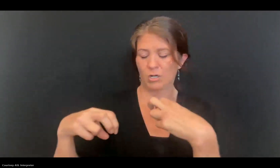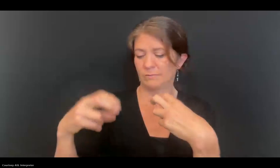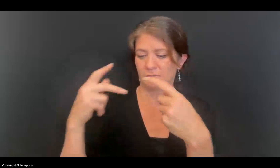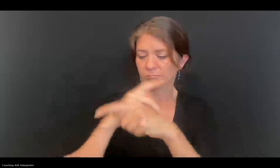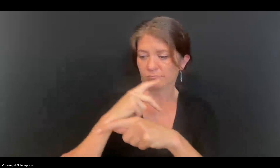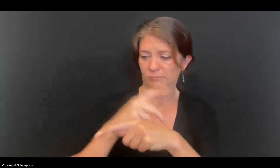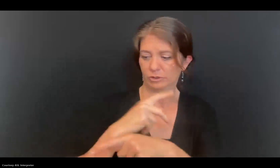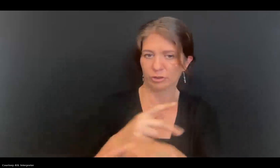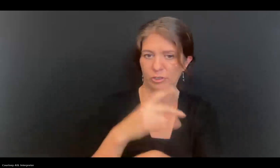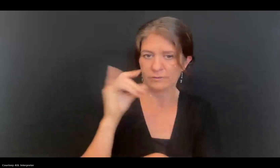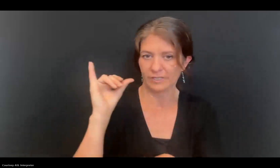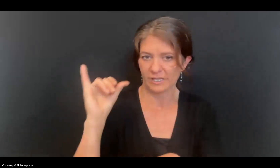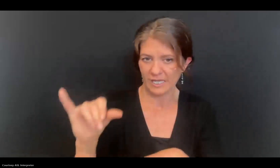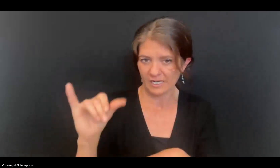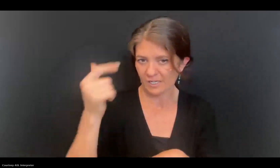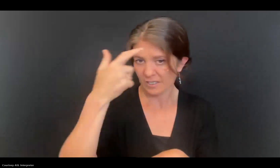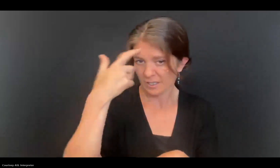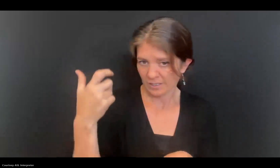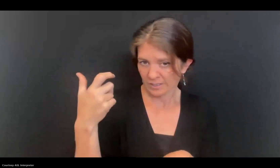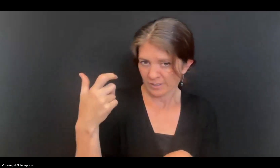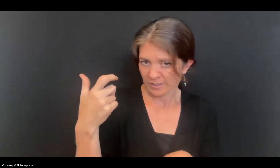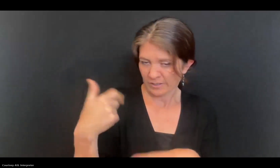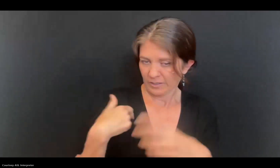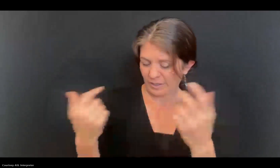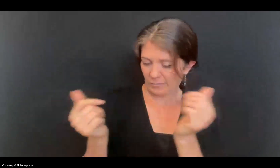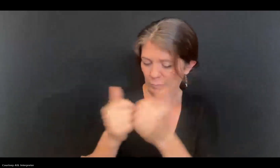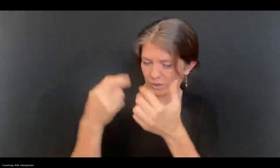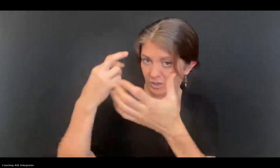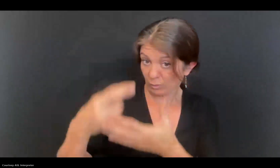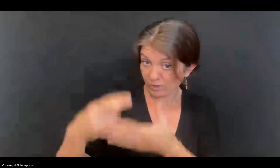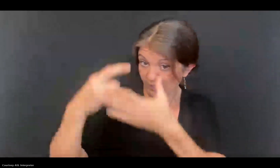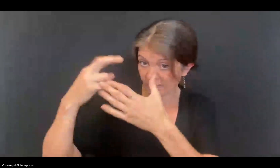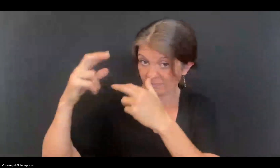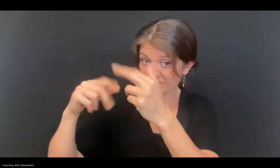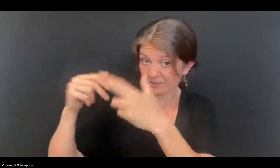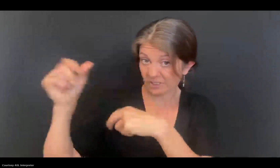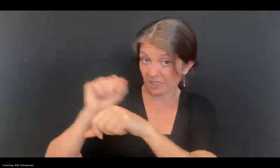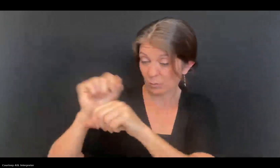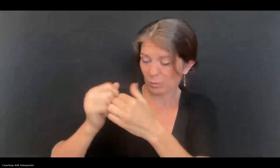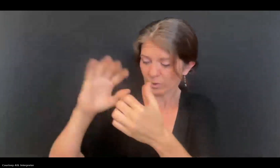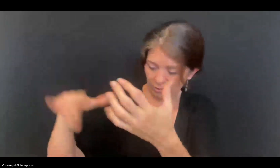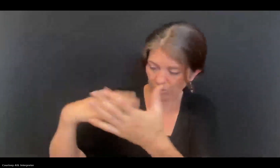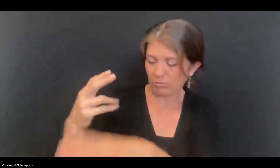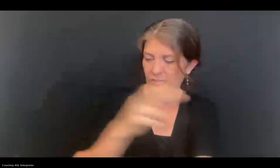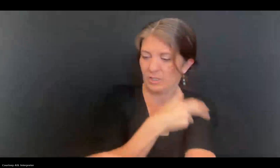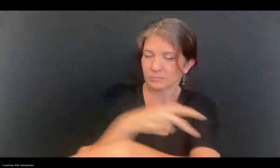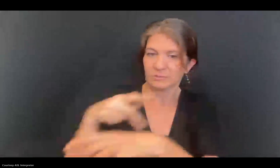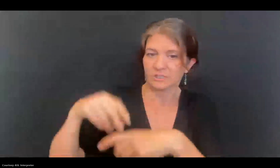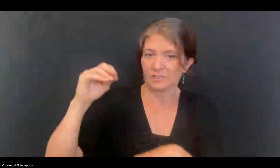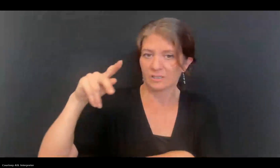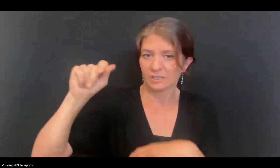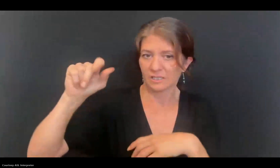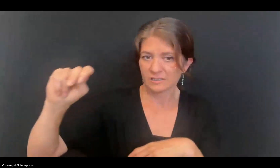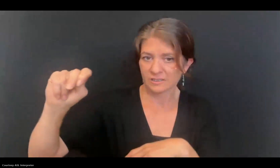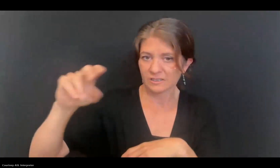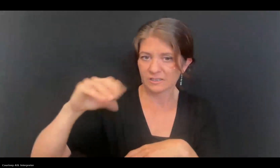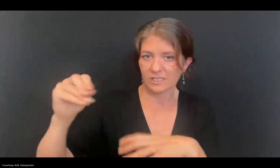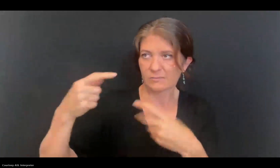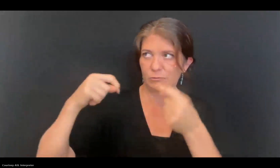the rehab facility and work with all the hospitals in Kansas, basically, how to get that cascaded out